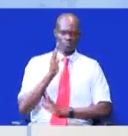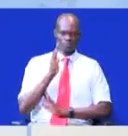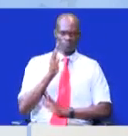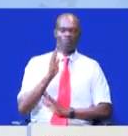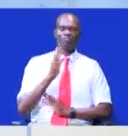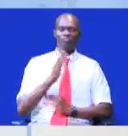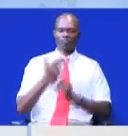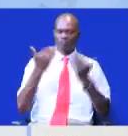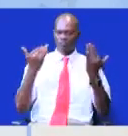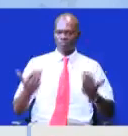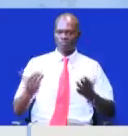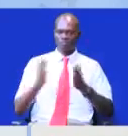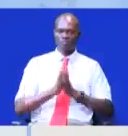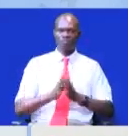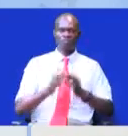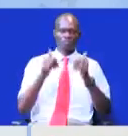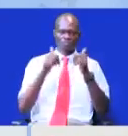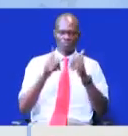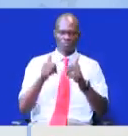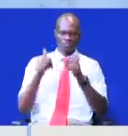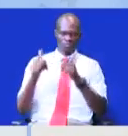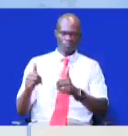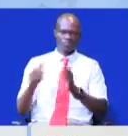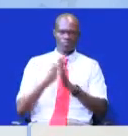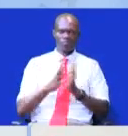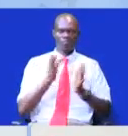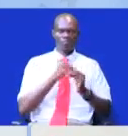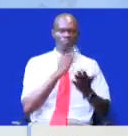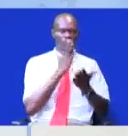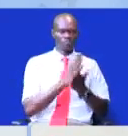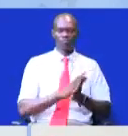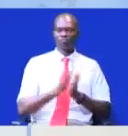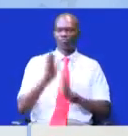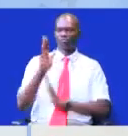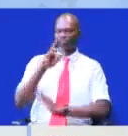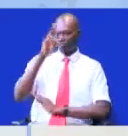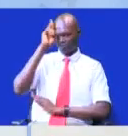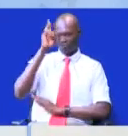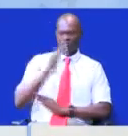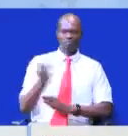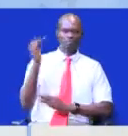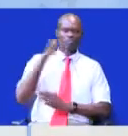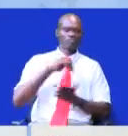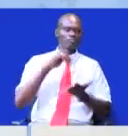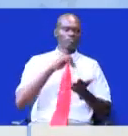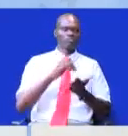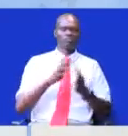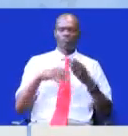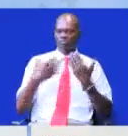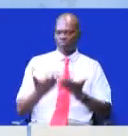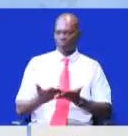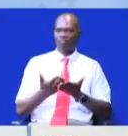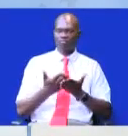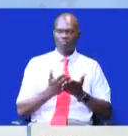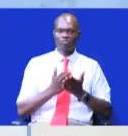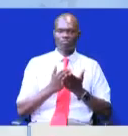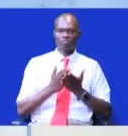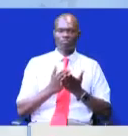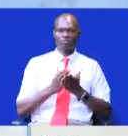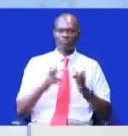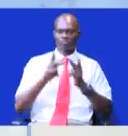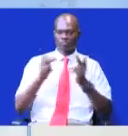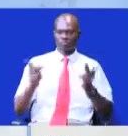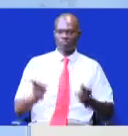arita margi oseketi kendo obila bende osemedi e kanyono ma ibiro bedo ka idhiale